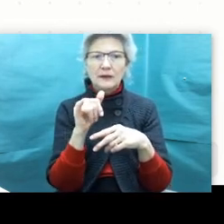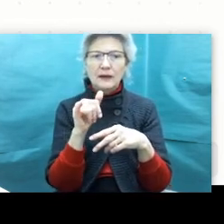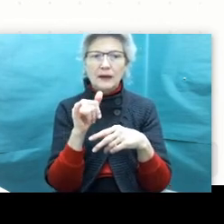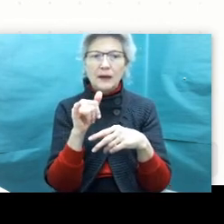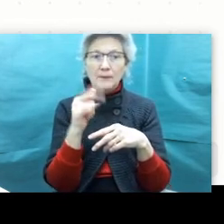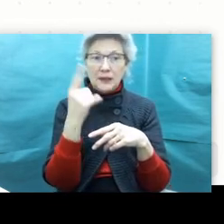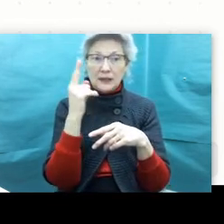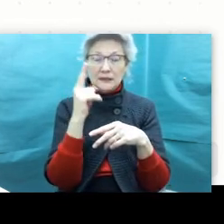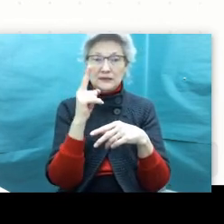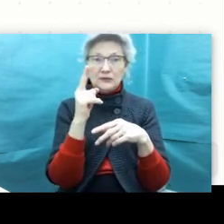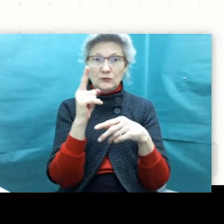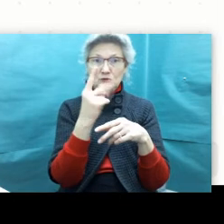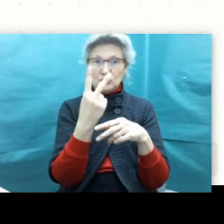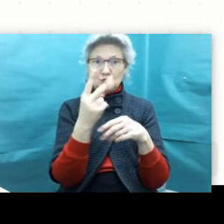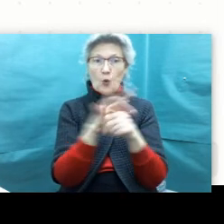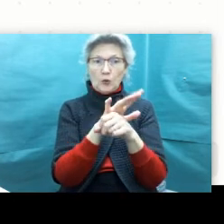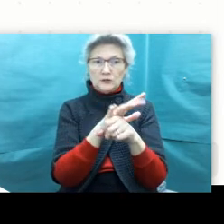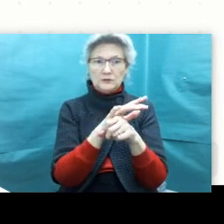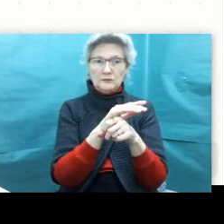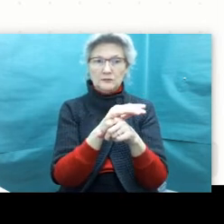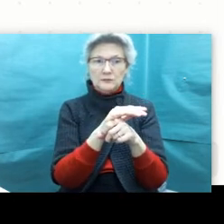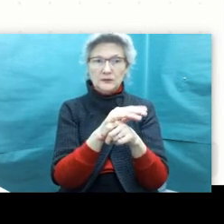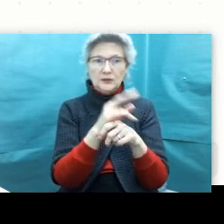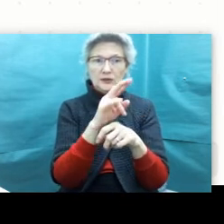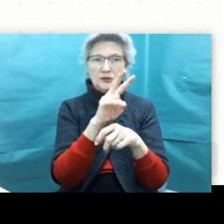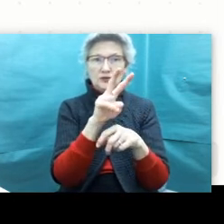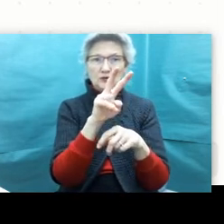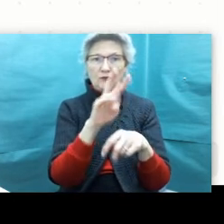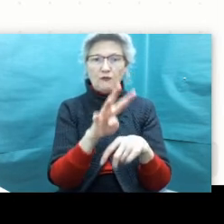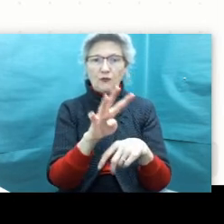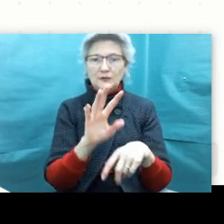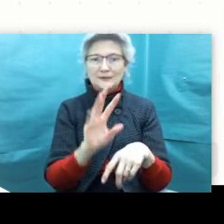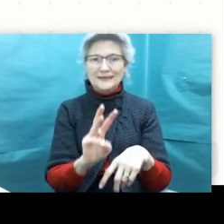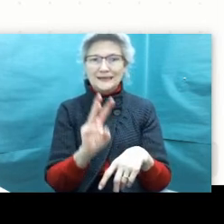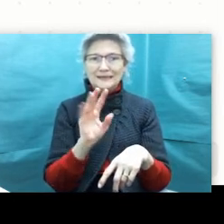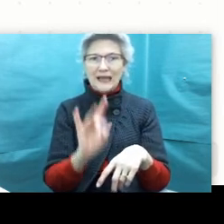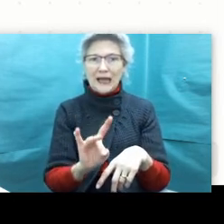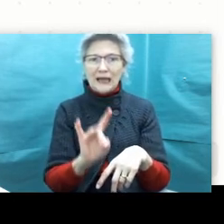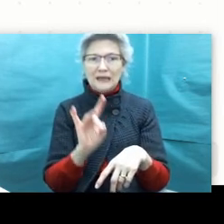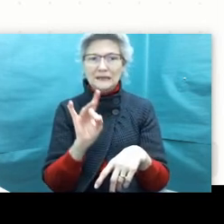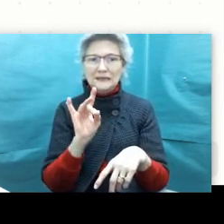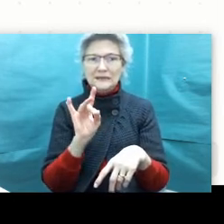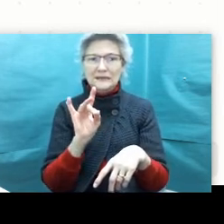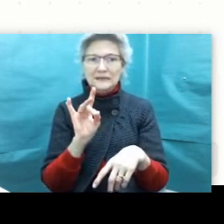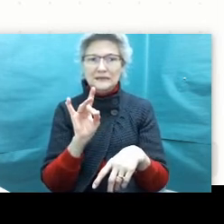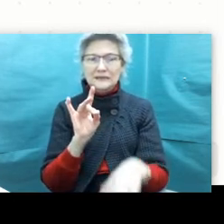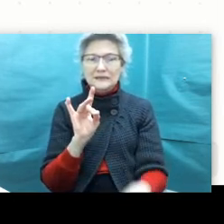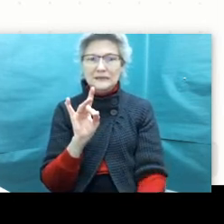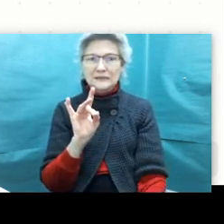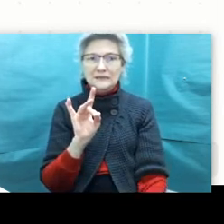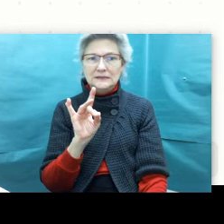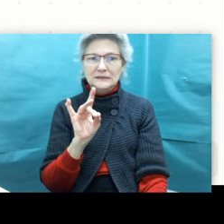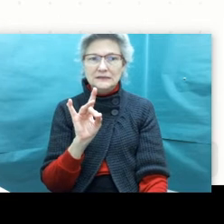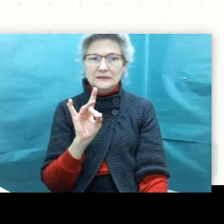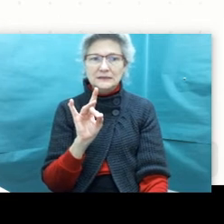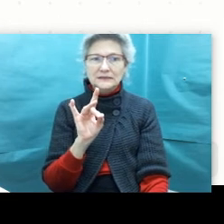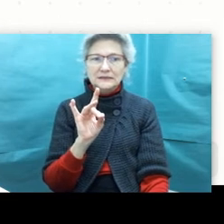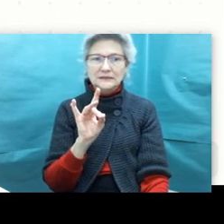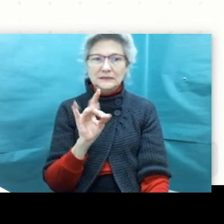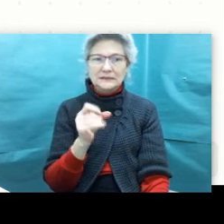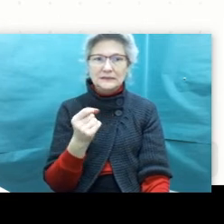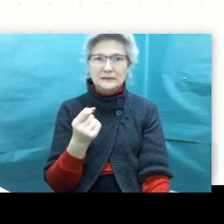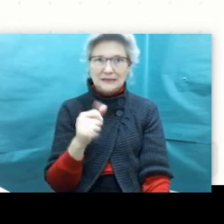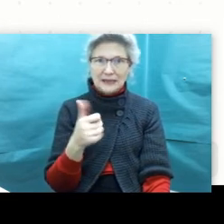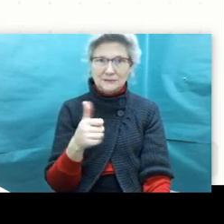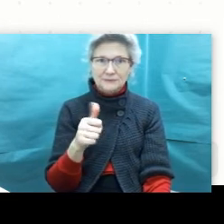is because those are 2 holes. So that's 2, 4, 6, 8. Oops, 6, 8,